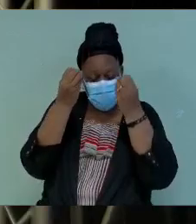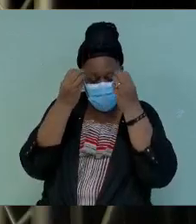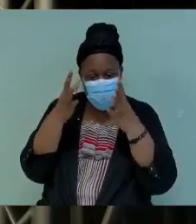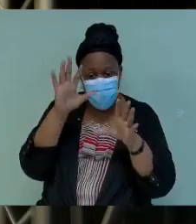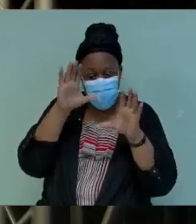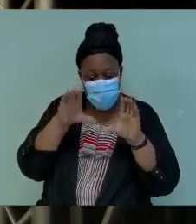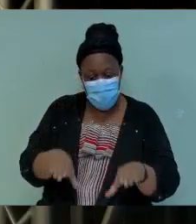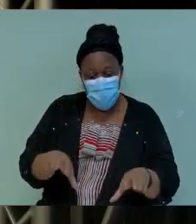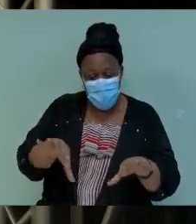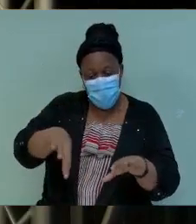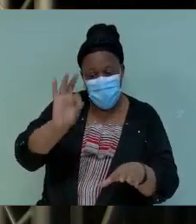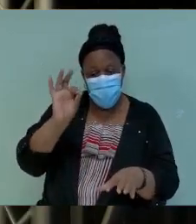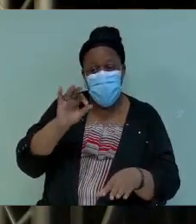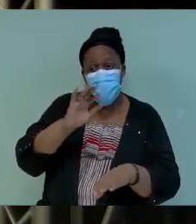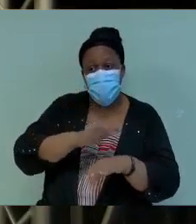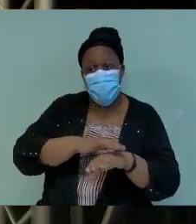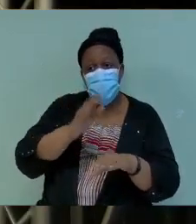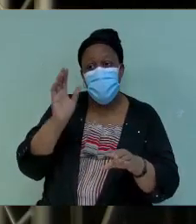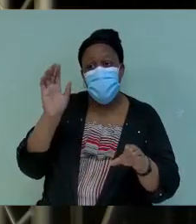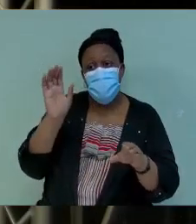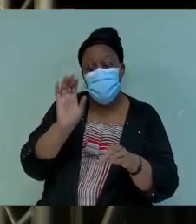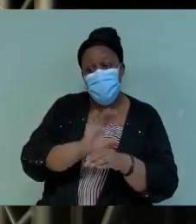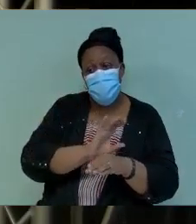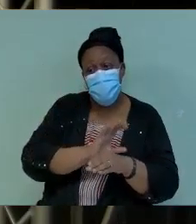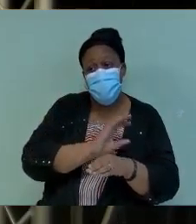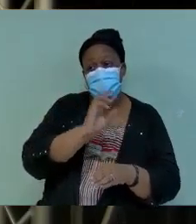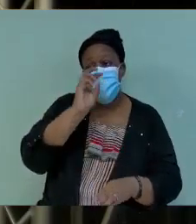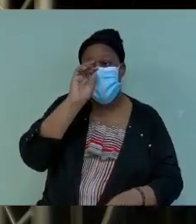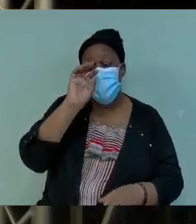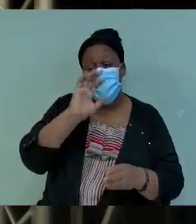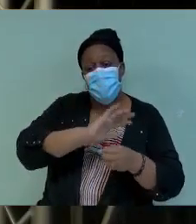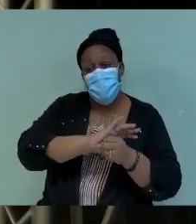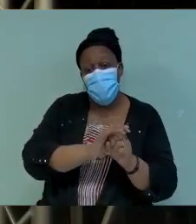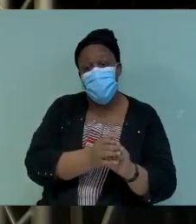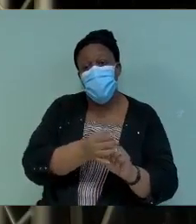can be found at the official website,